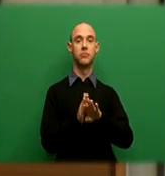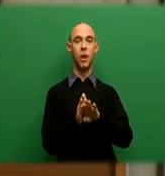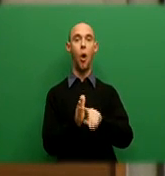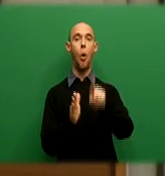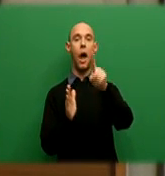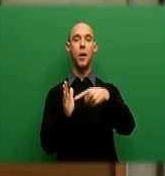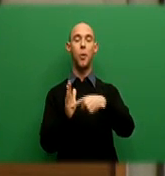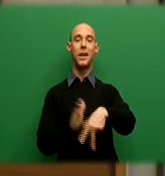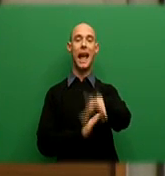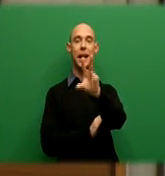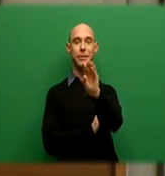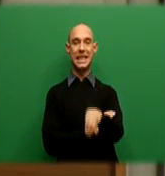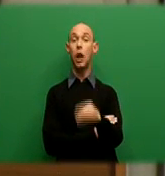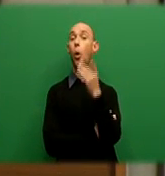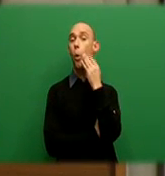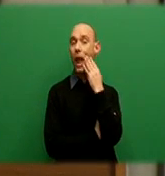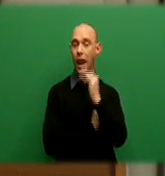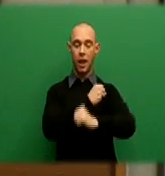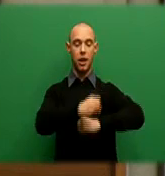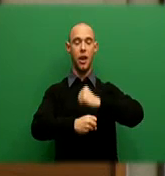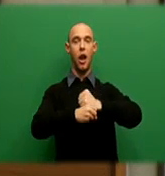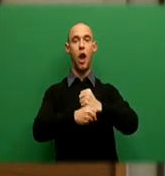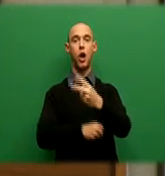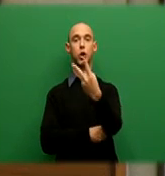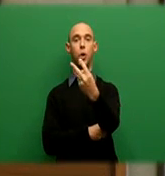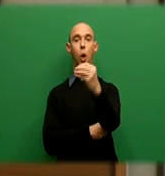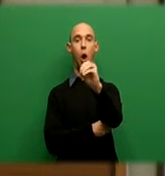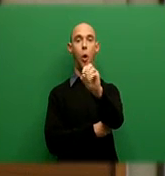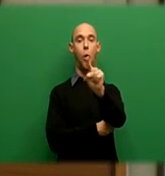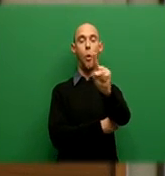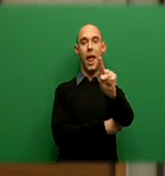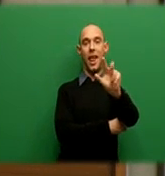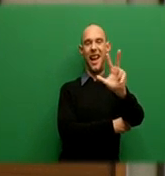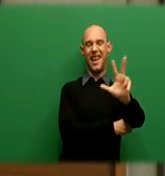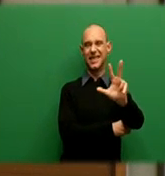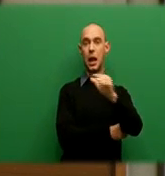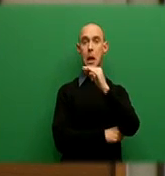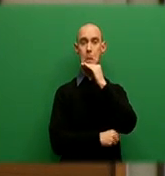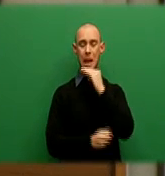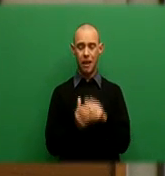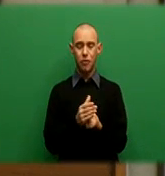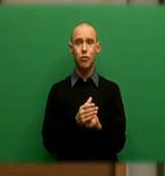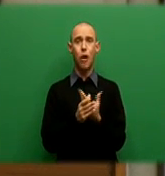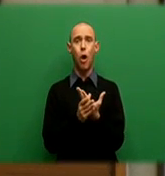by 2018. The weak growth trend remains consistent